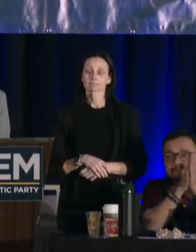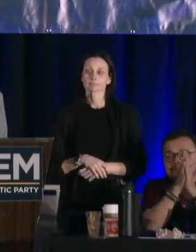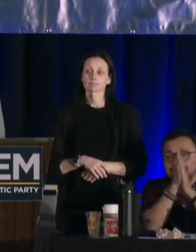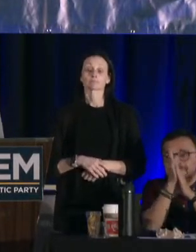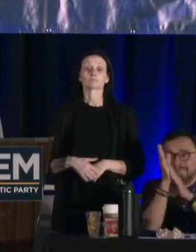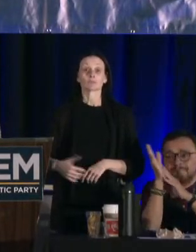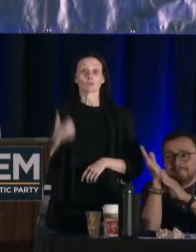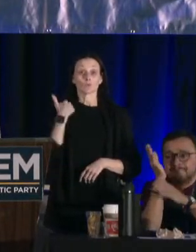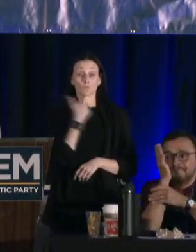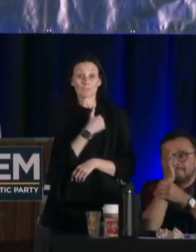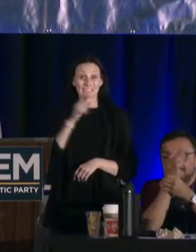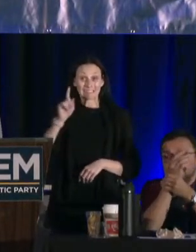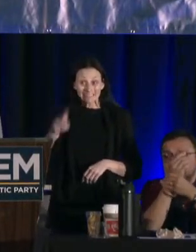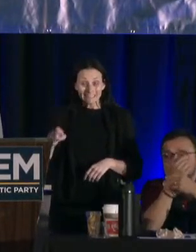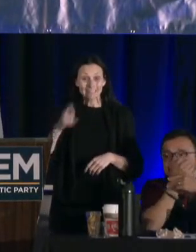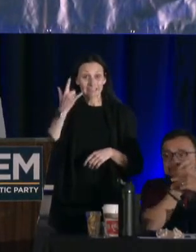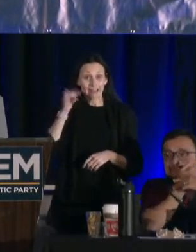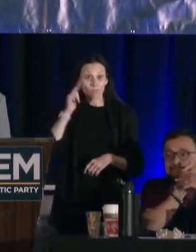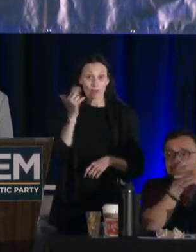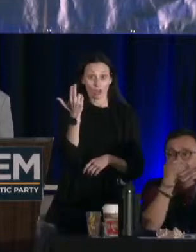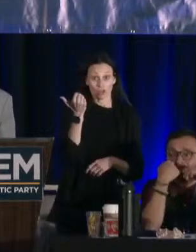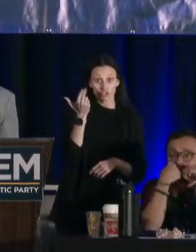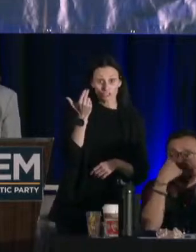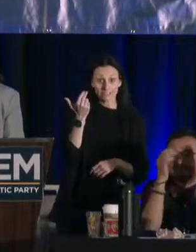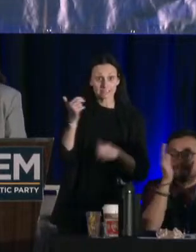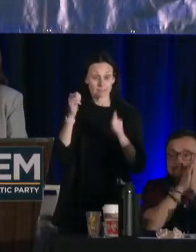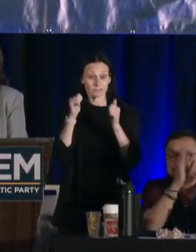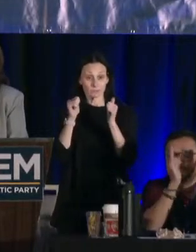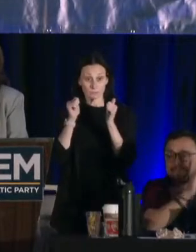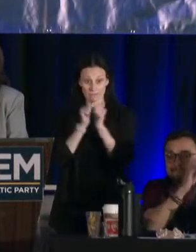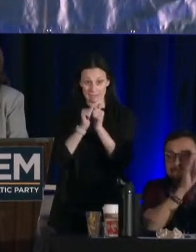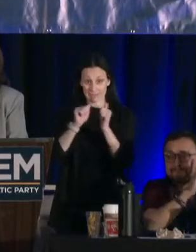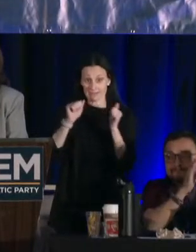We need California 13 with Adam Gray.